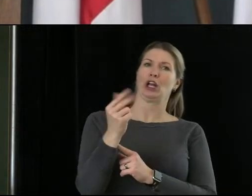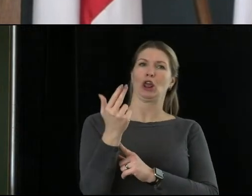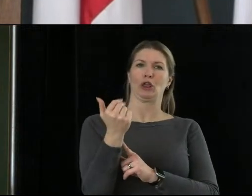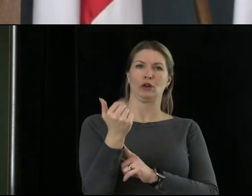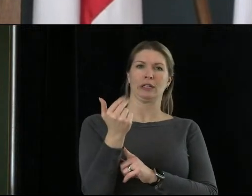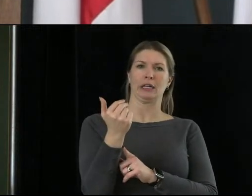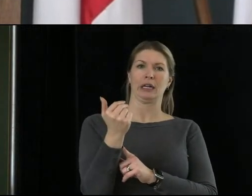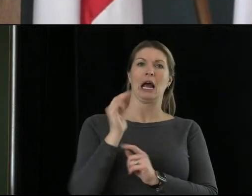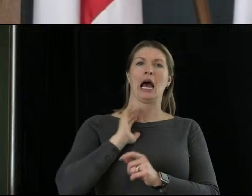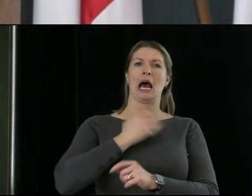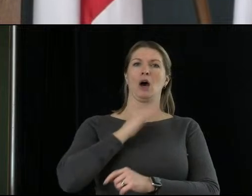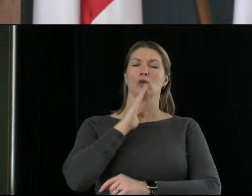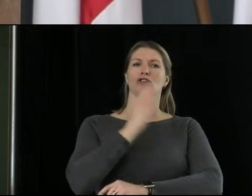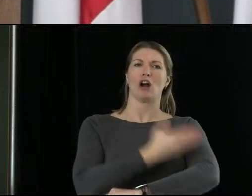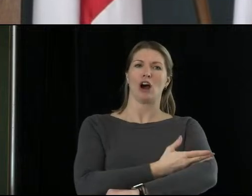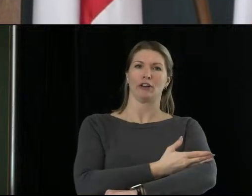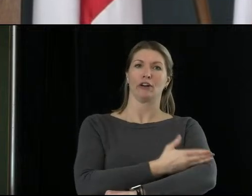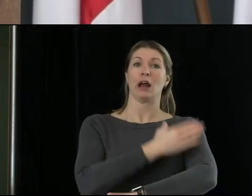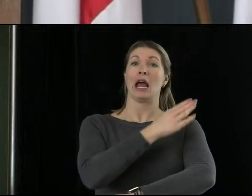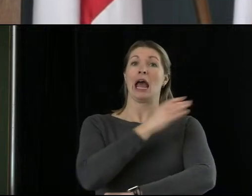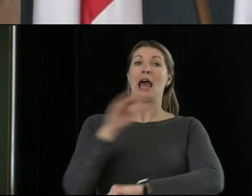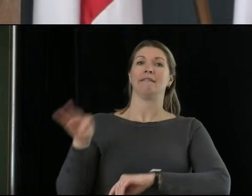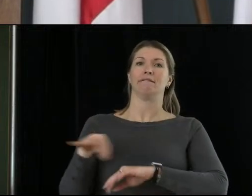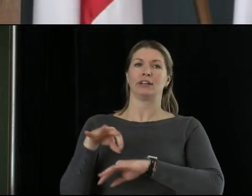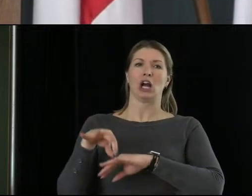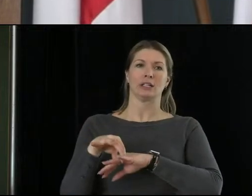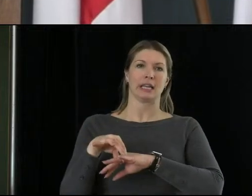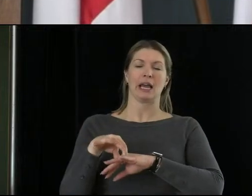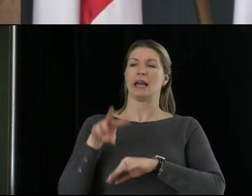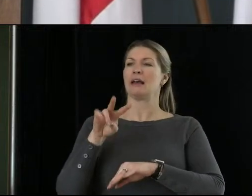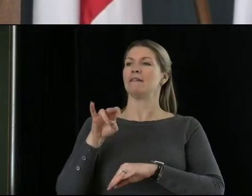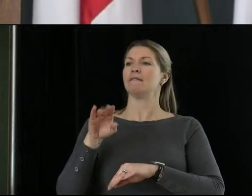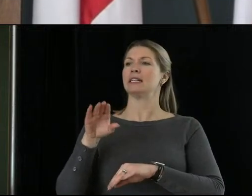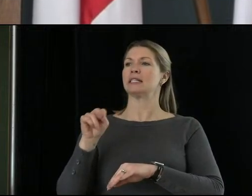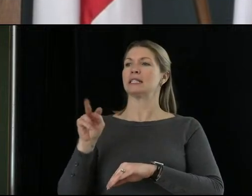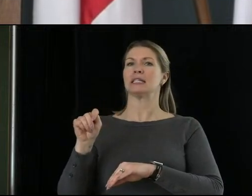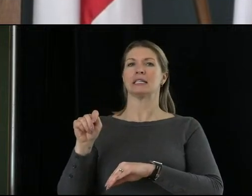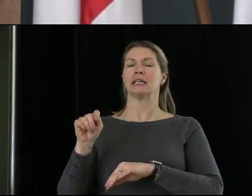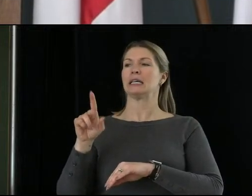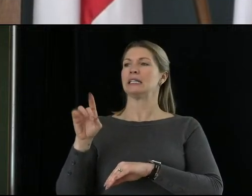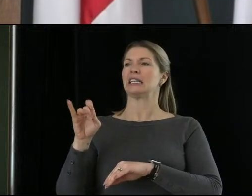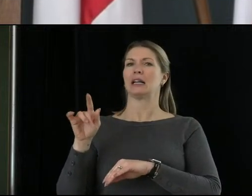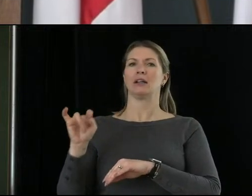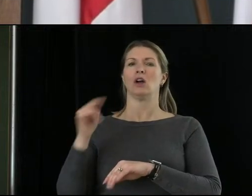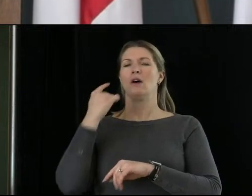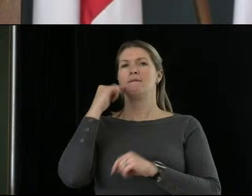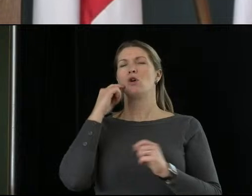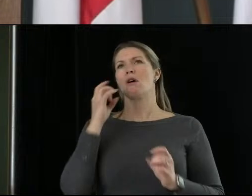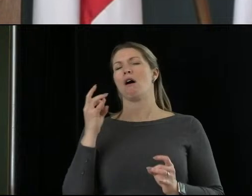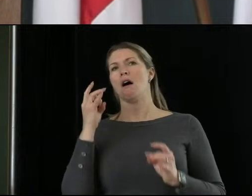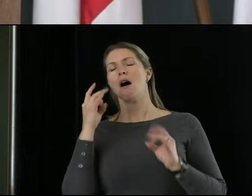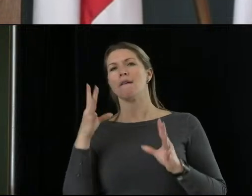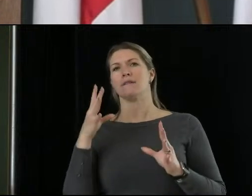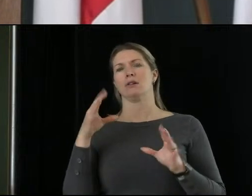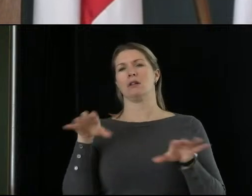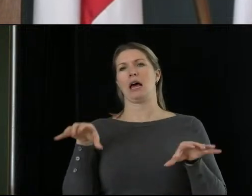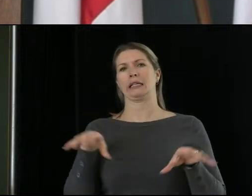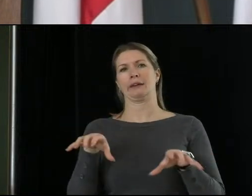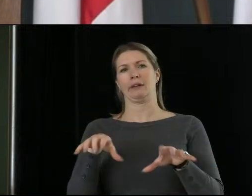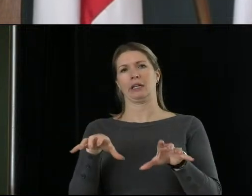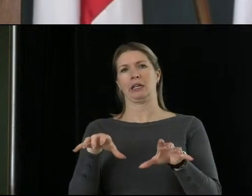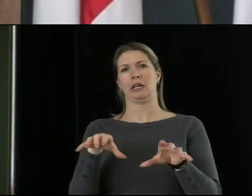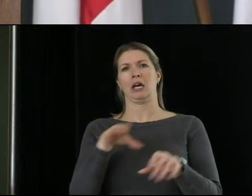our daughter Julianne and her fiancé Vincent Dillon to a horrific and violent act of domestic